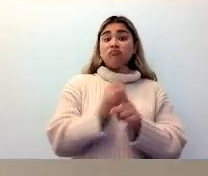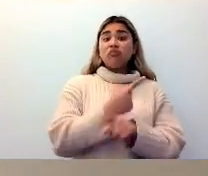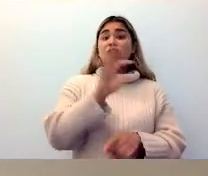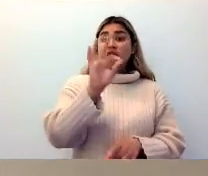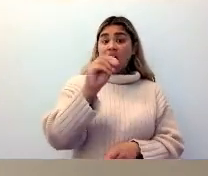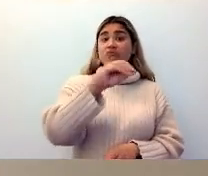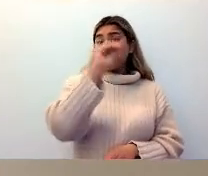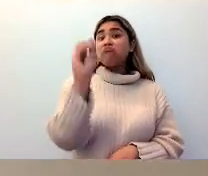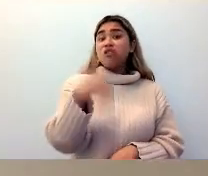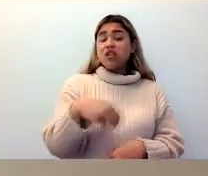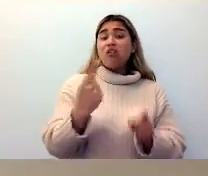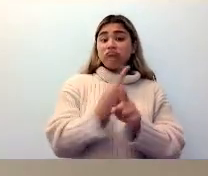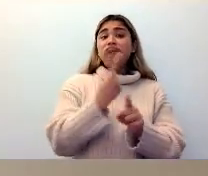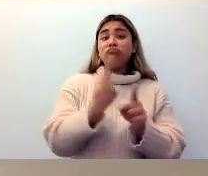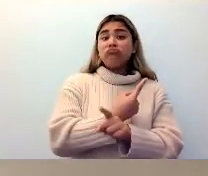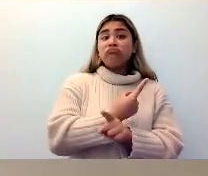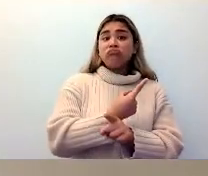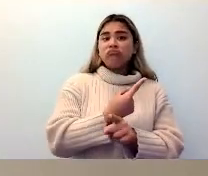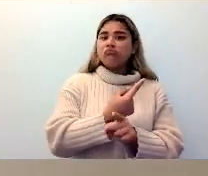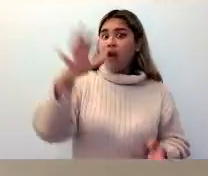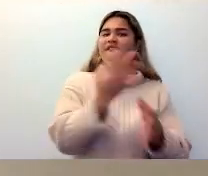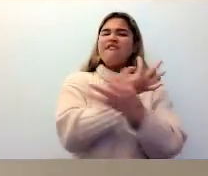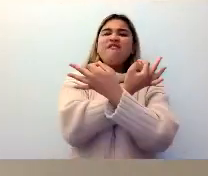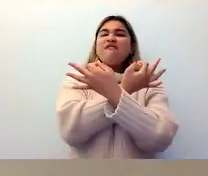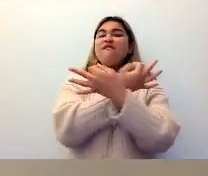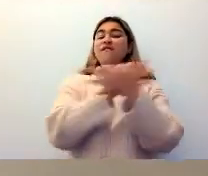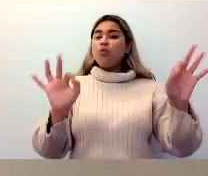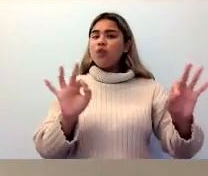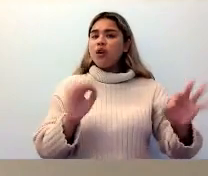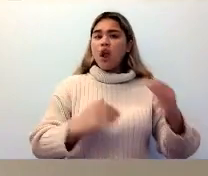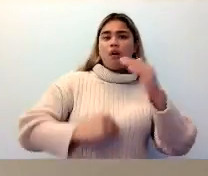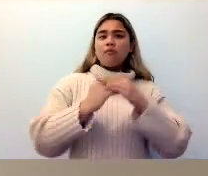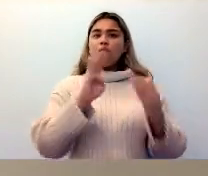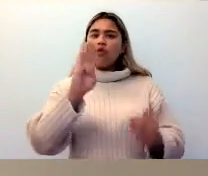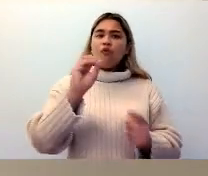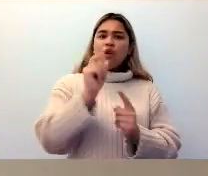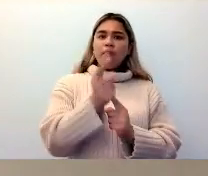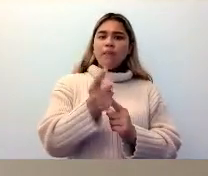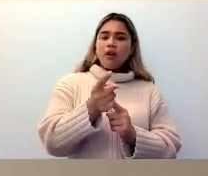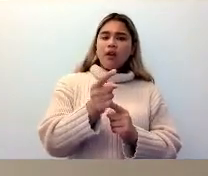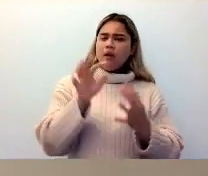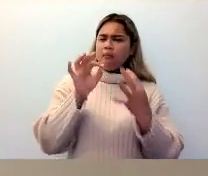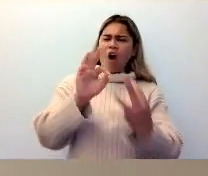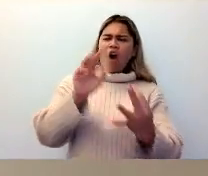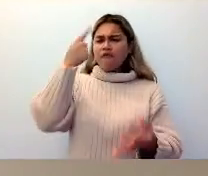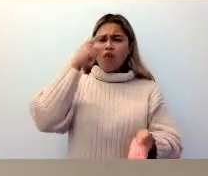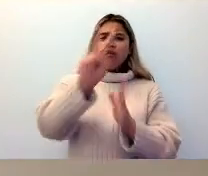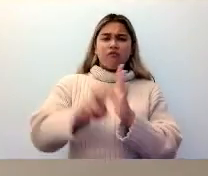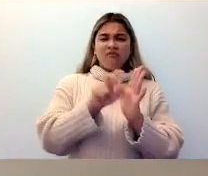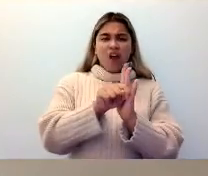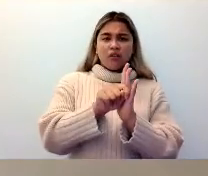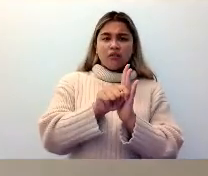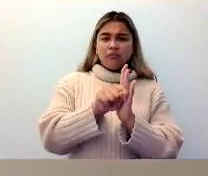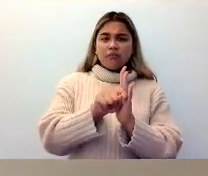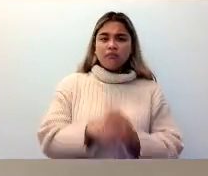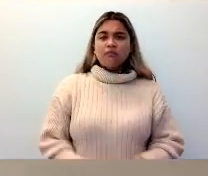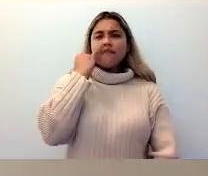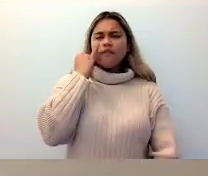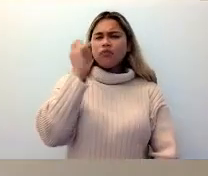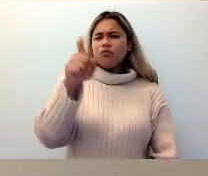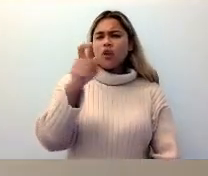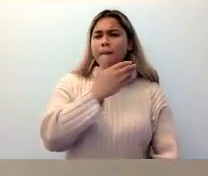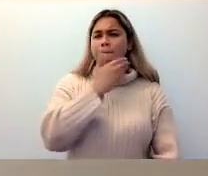each session up to 40 minutes, and it's perfect for videos, for example. If you need a better accuracy, for example, in